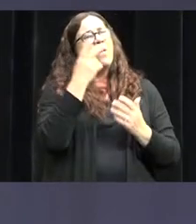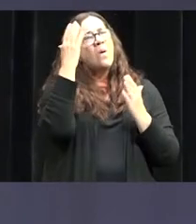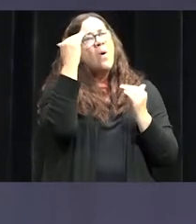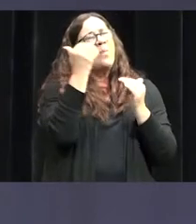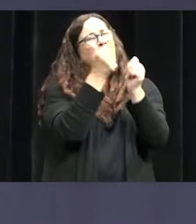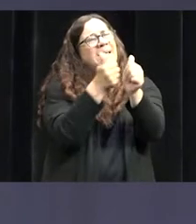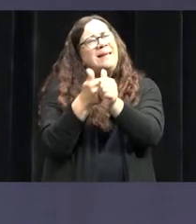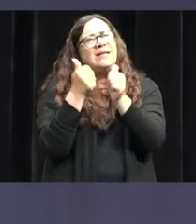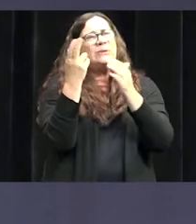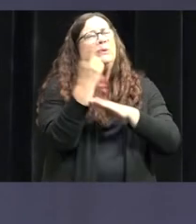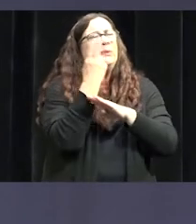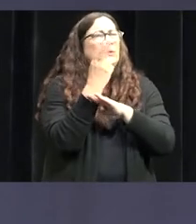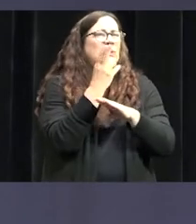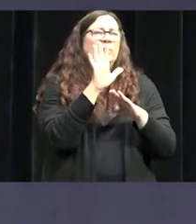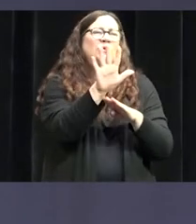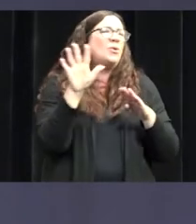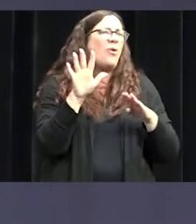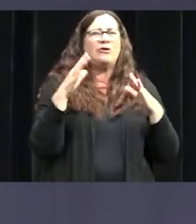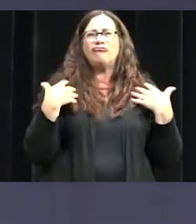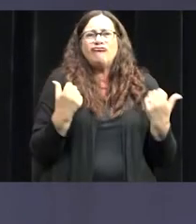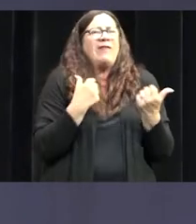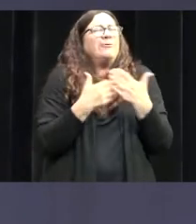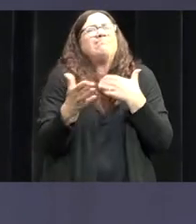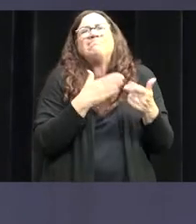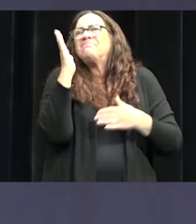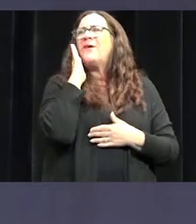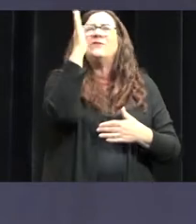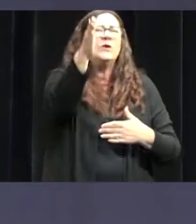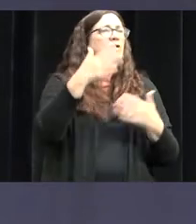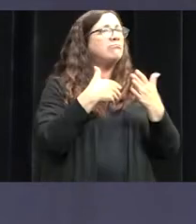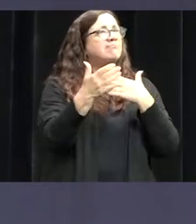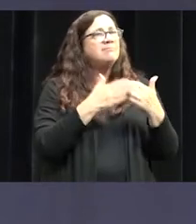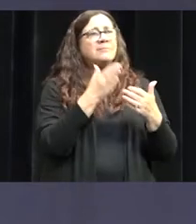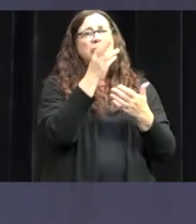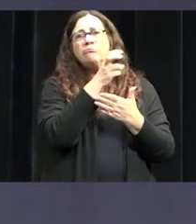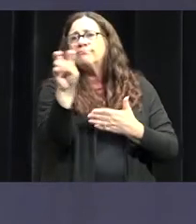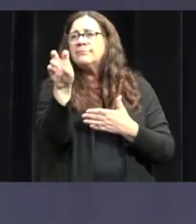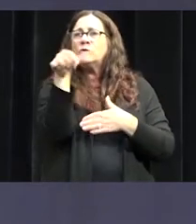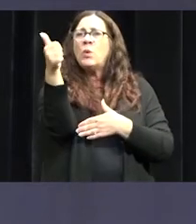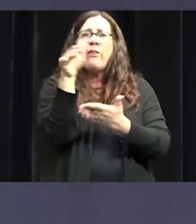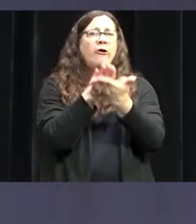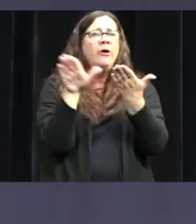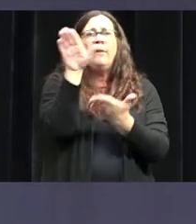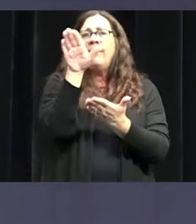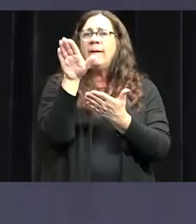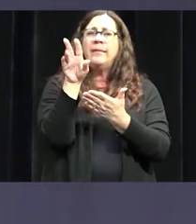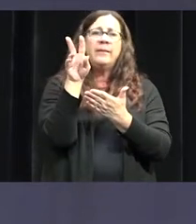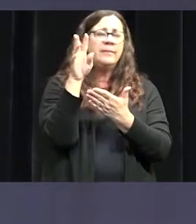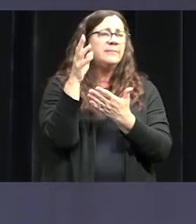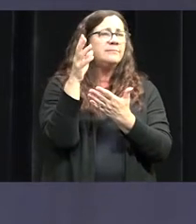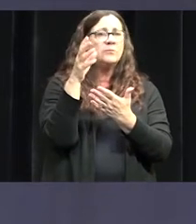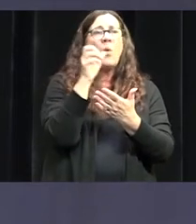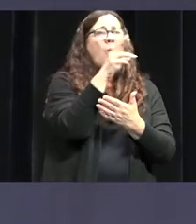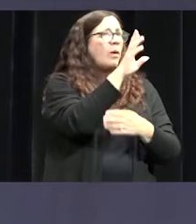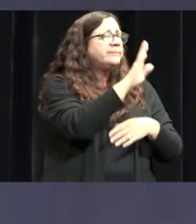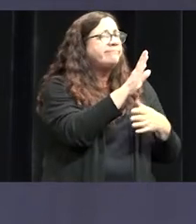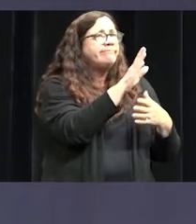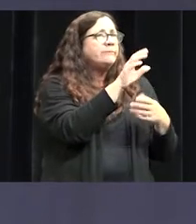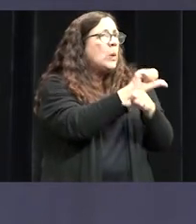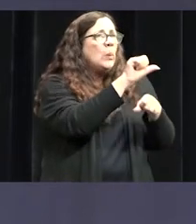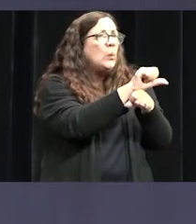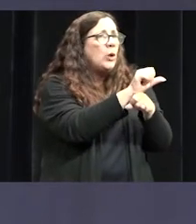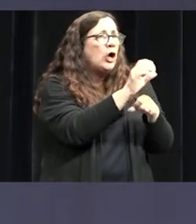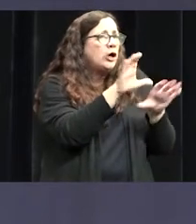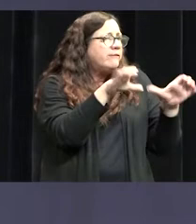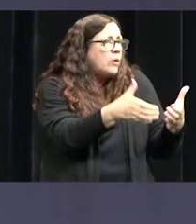may go after bristol whether that is on to another educational institution or into the workforce the strength of character